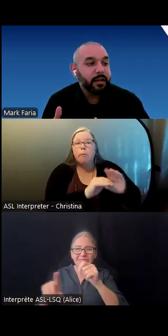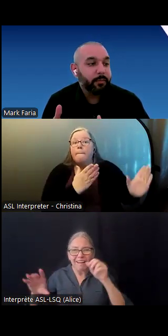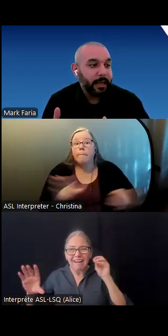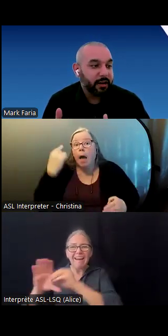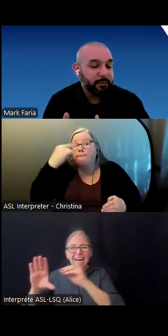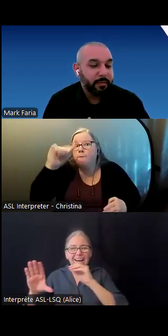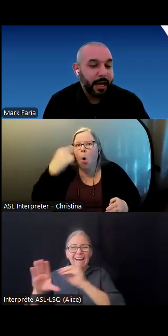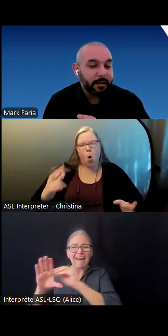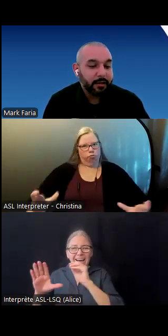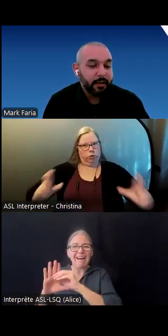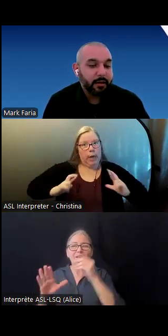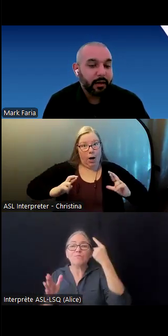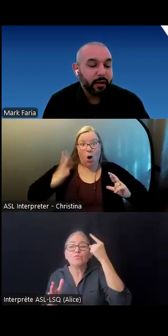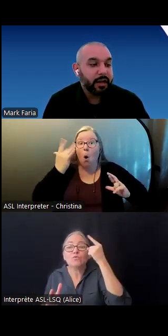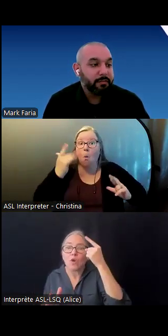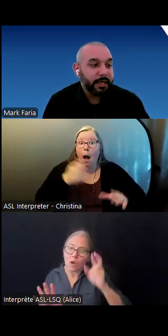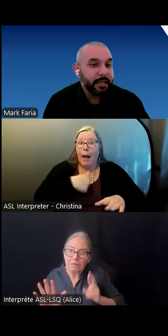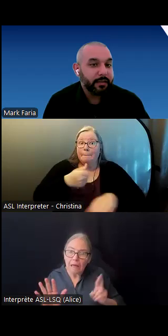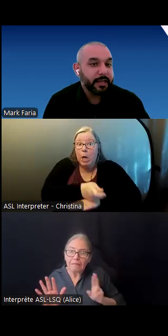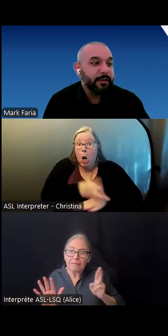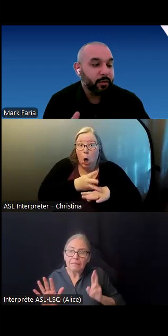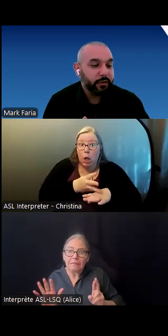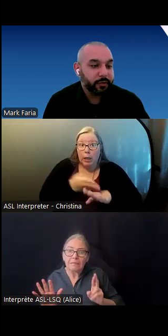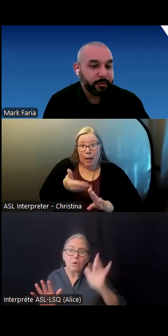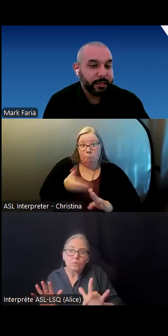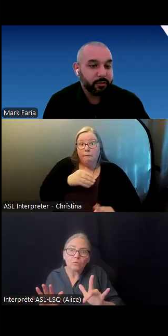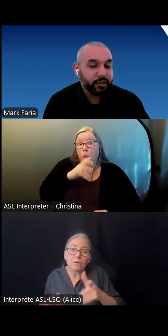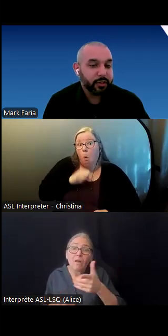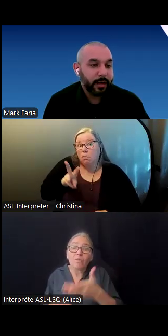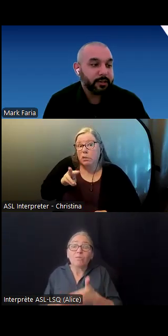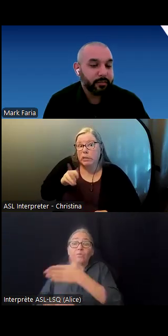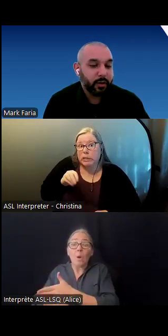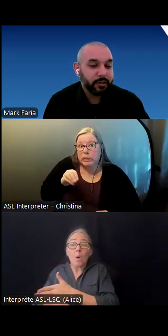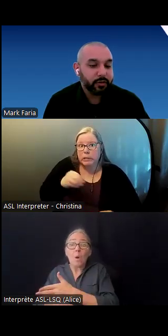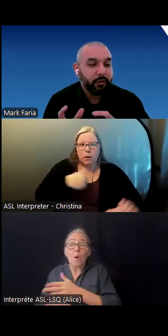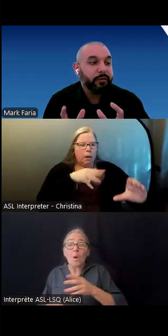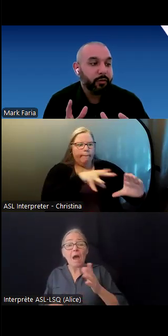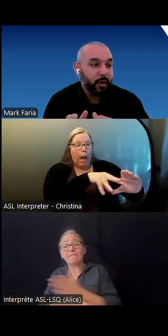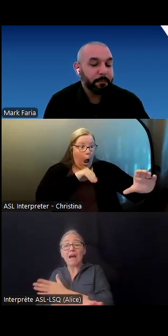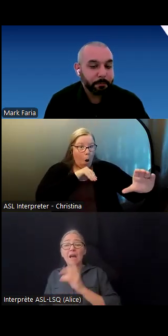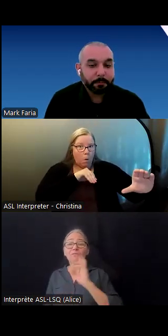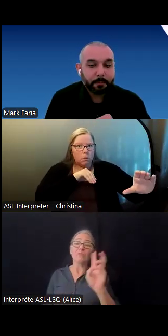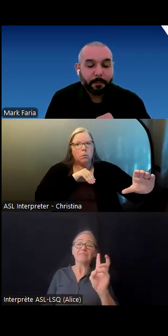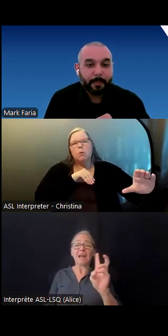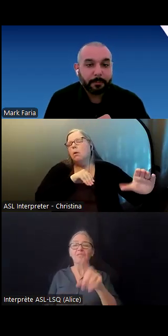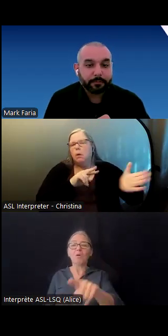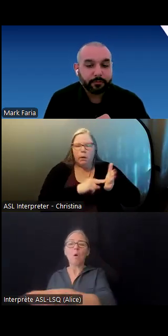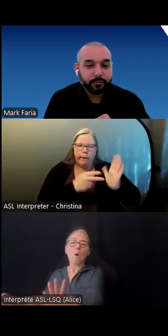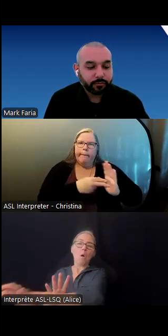you end up paying the government back a lot of the money that they gave you in the first place, which is the grants and the bonds. So it's 3 for 1.